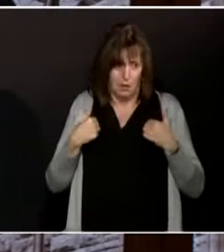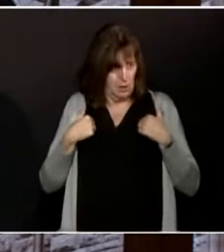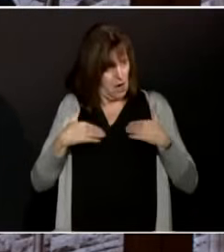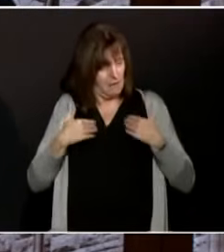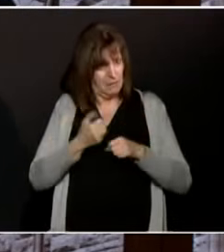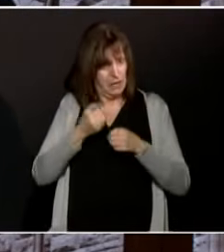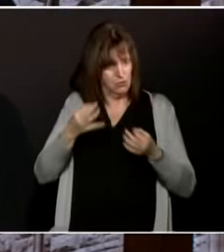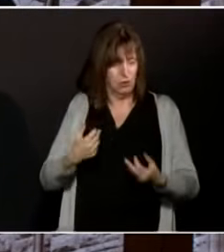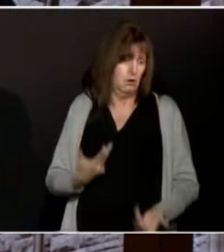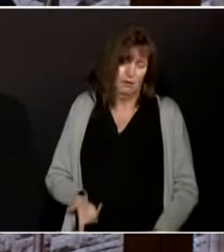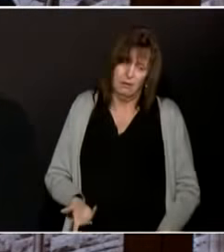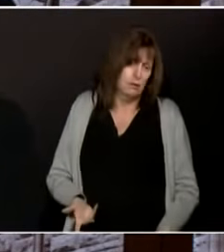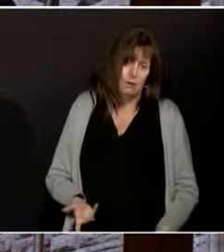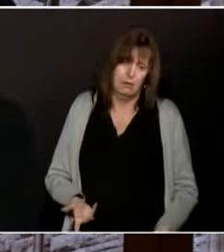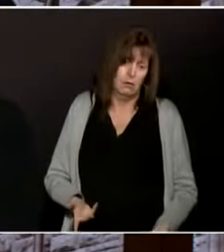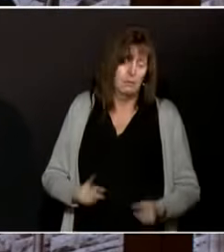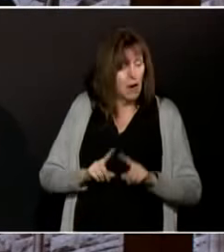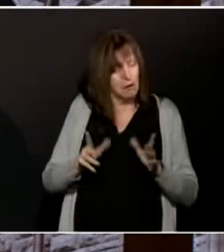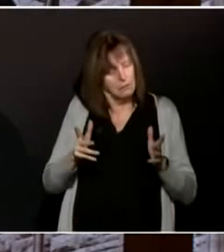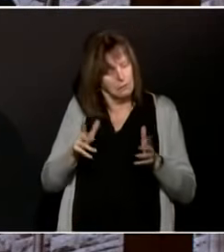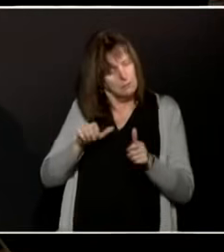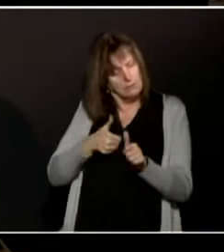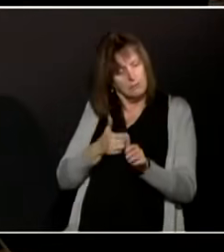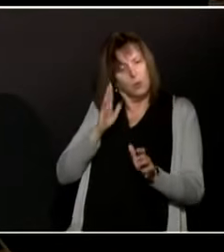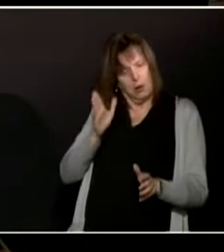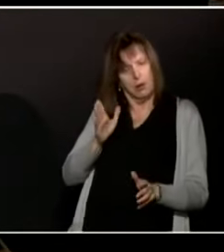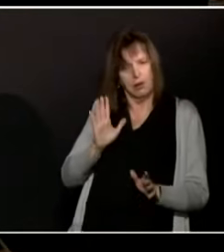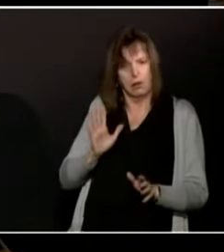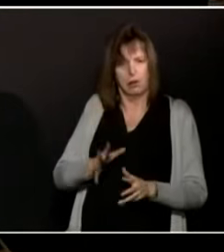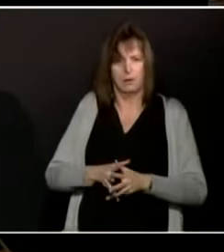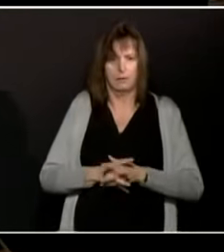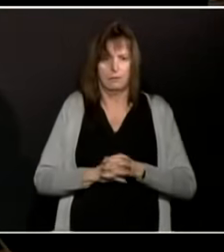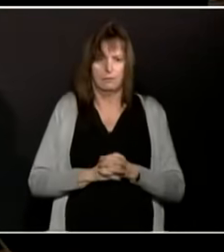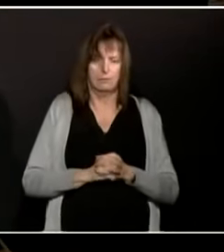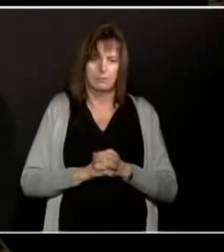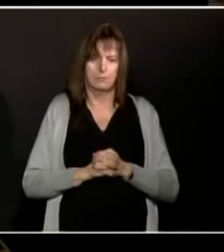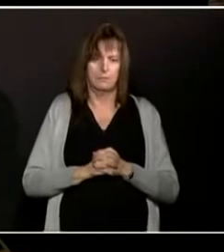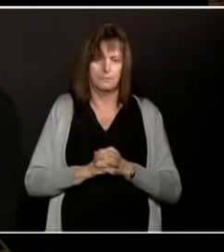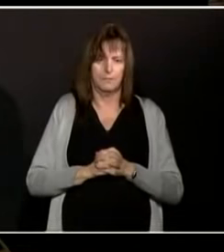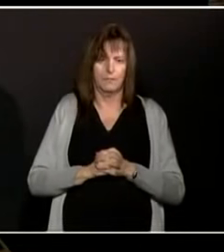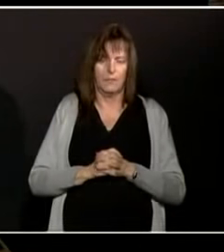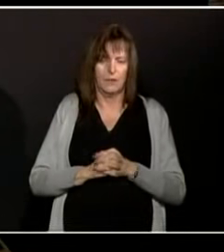up? Thank you. Did our good summer just disappear?